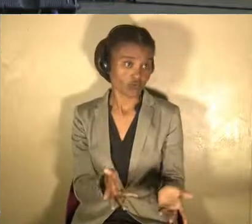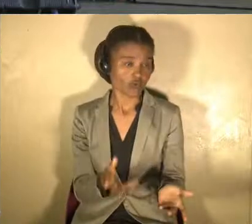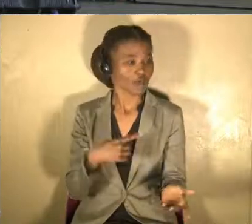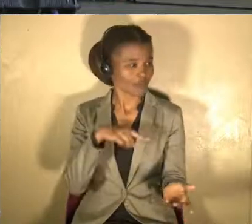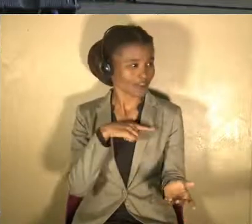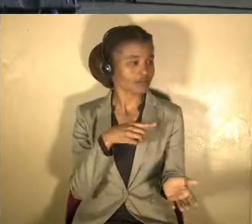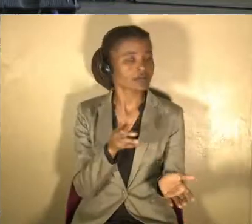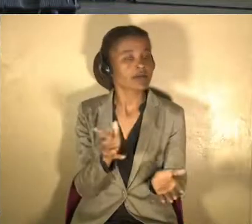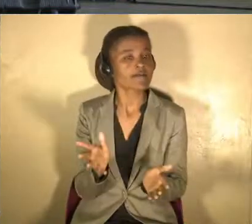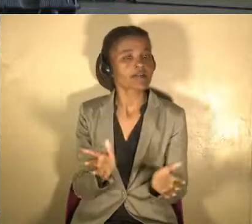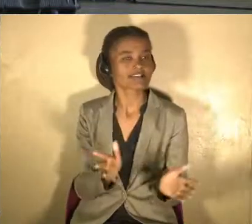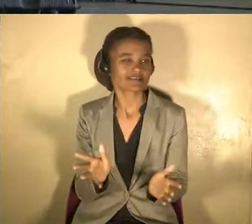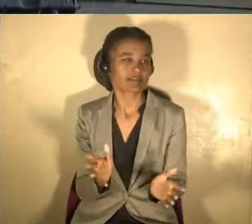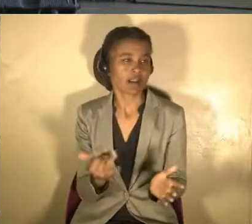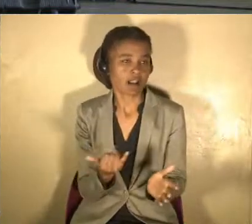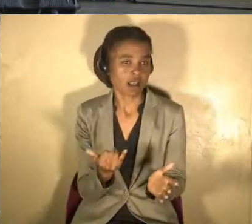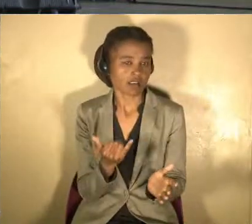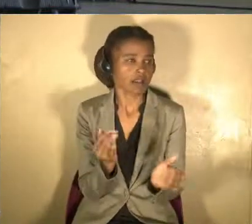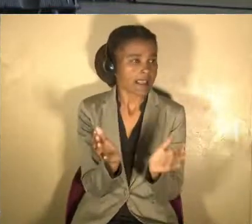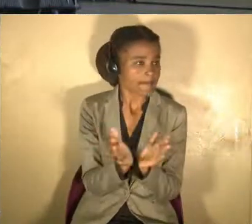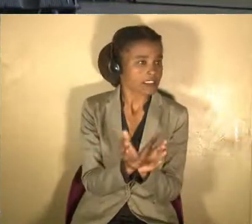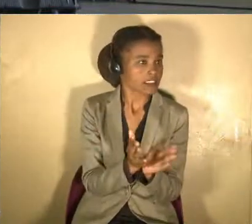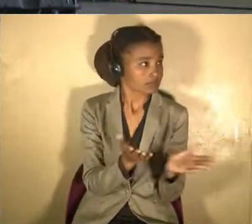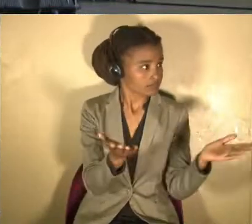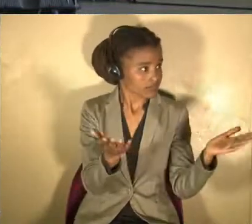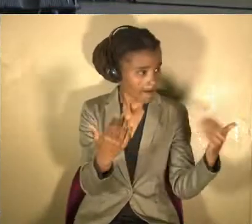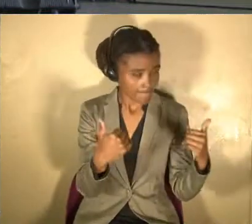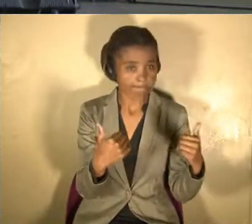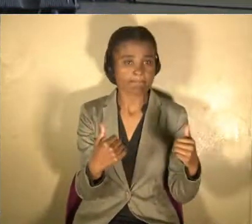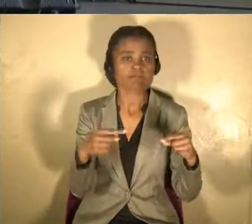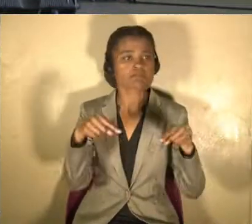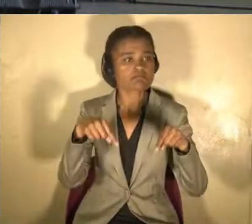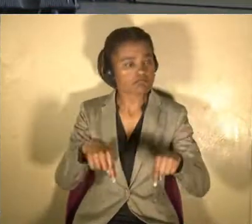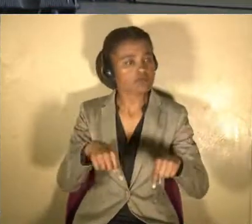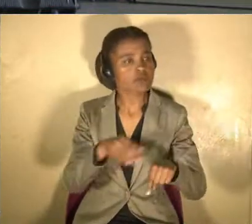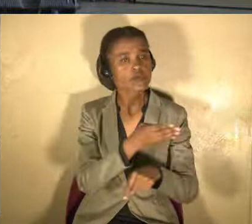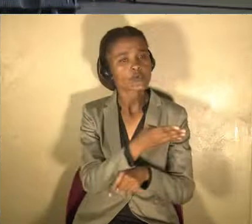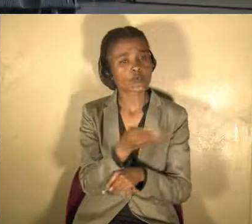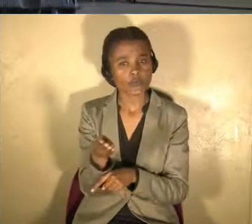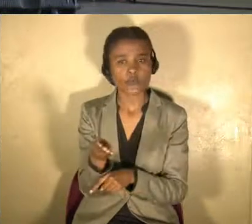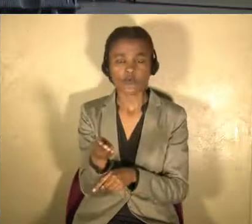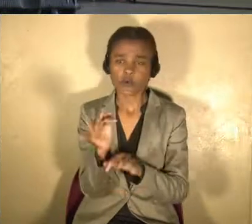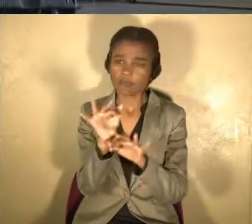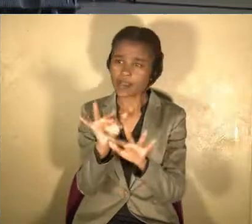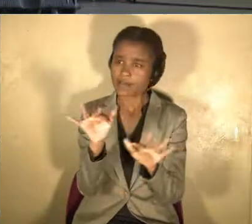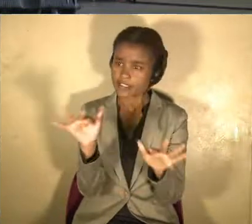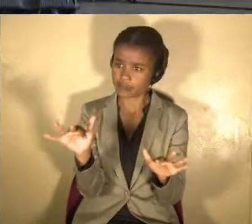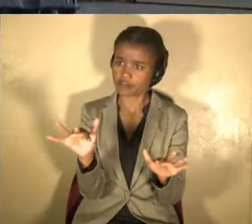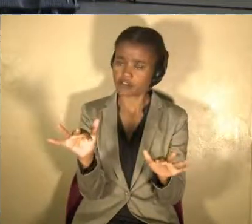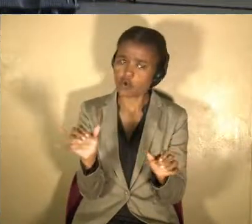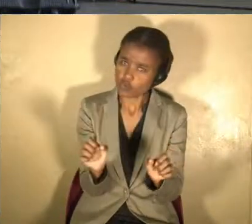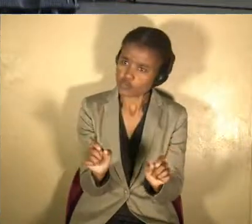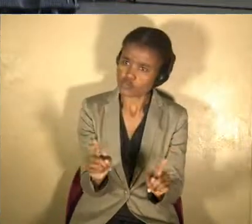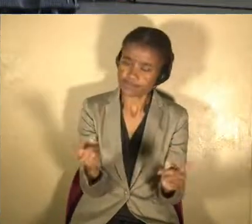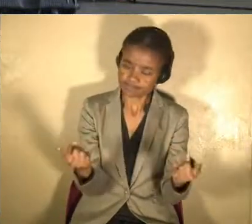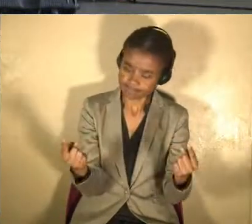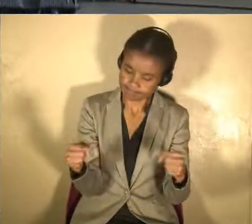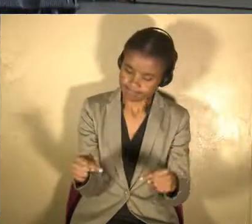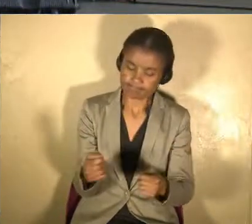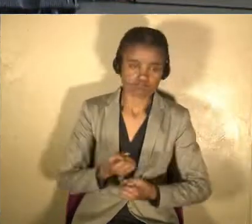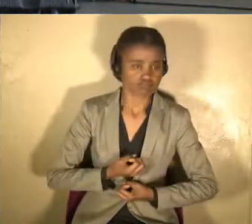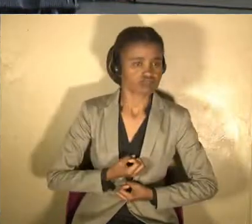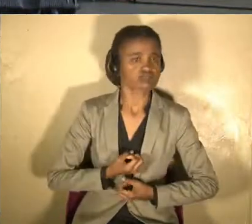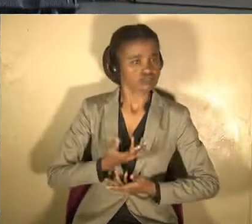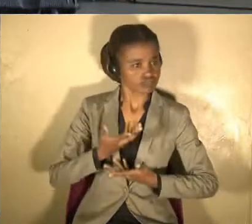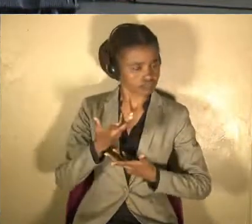public participation process, enable you and give you, the public, a voice, to have